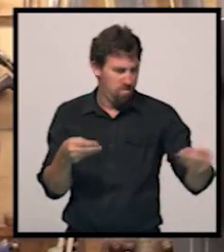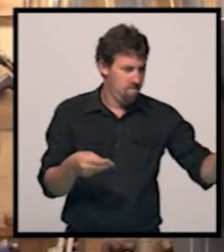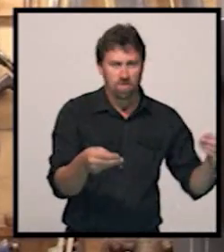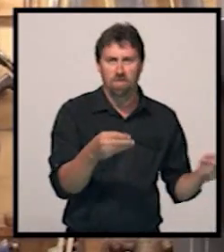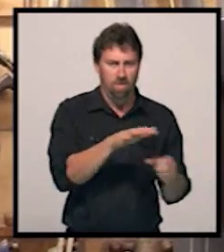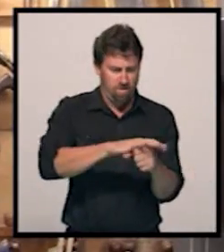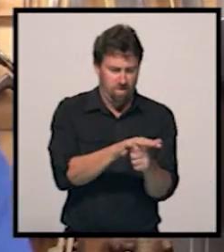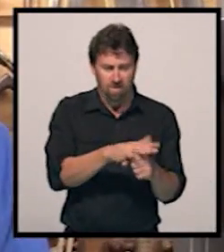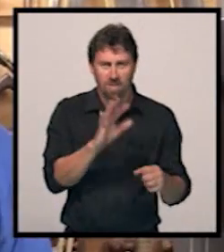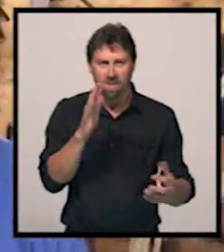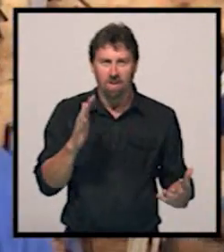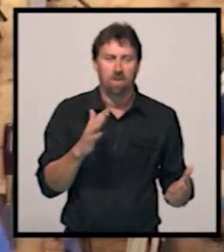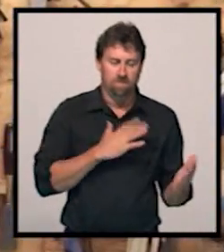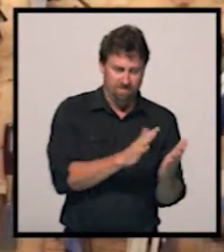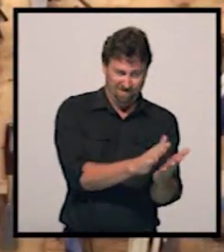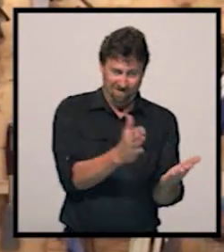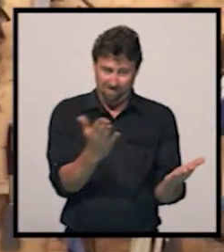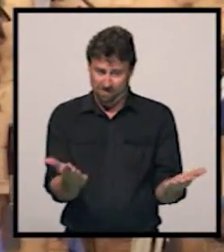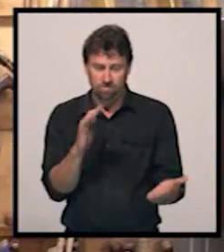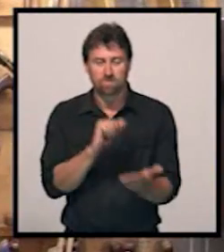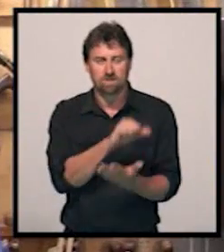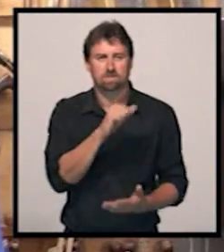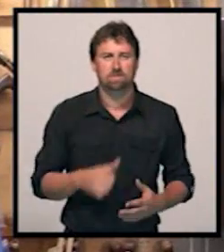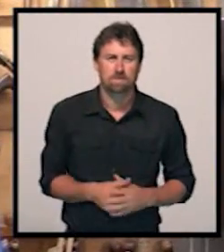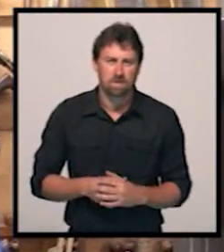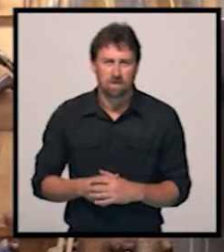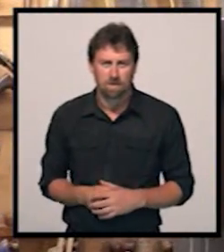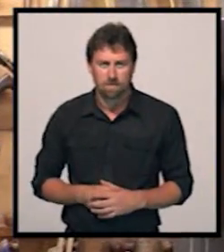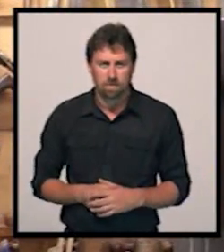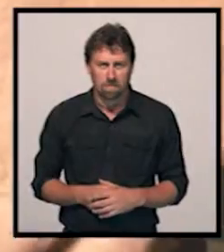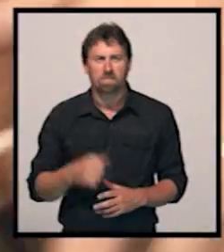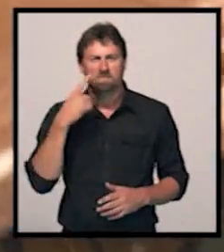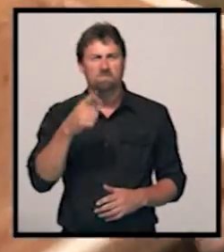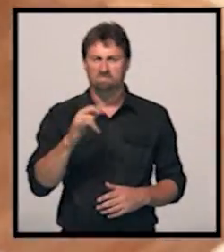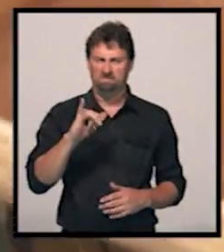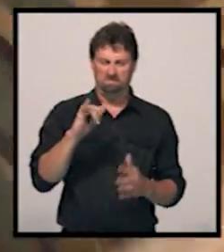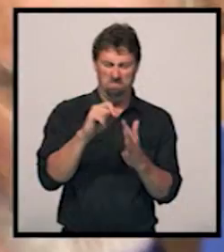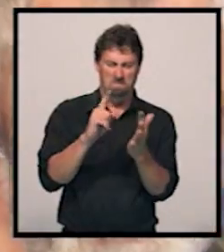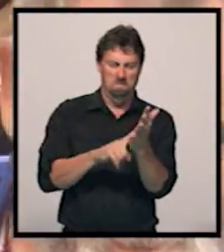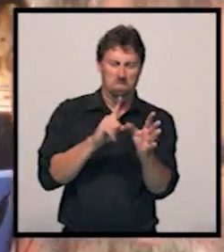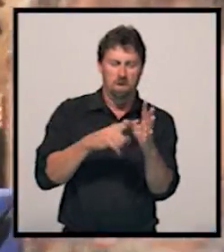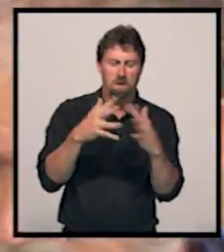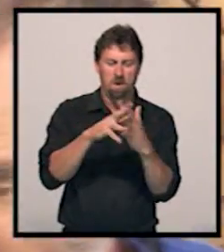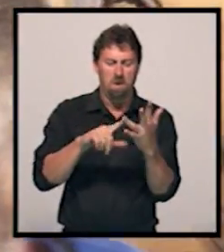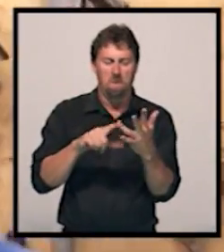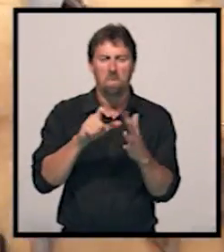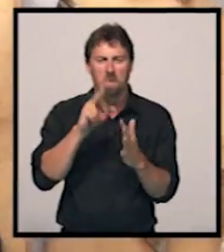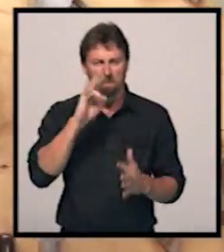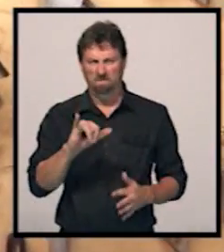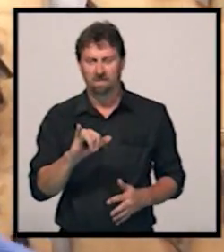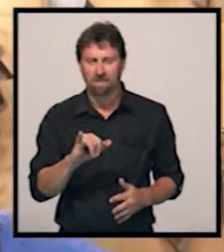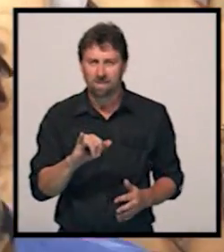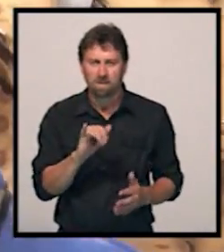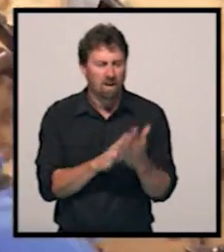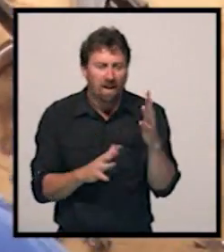around and you have problems closing. All right, I said I'd show you how to cover up this unsightly plywood, and this is how we do it. Another little